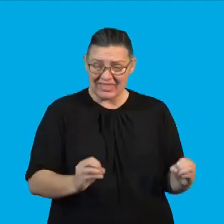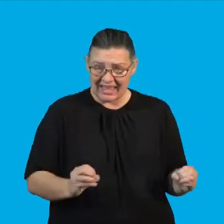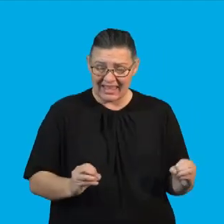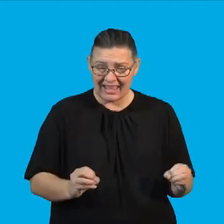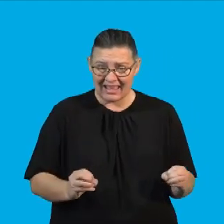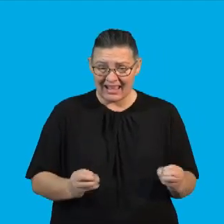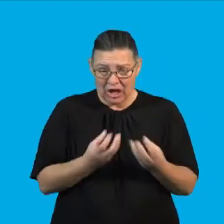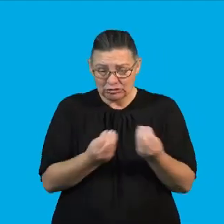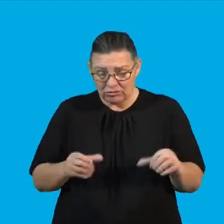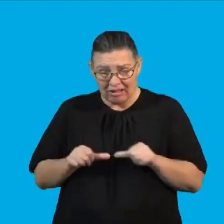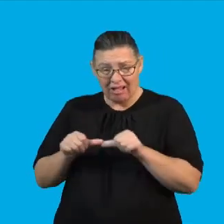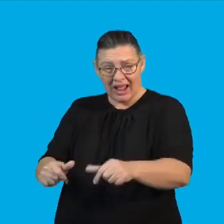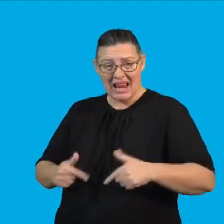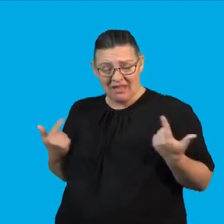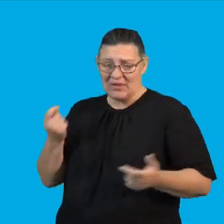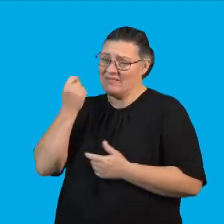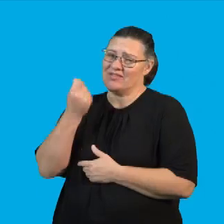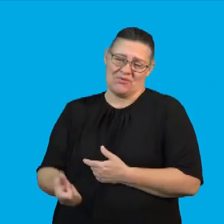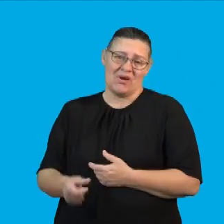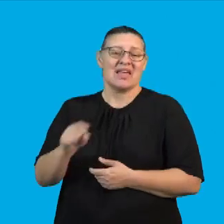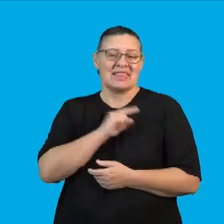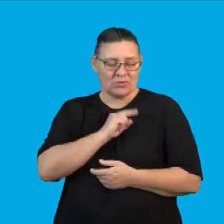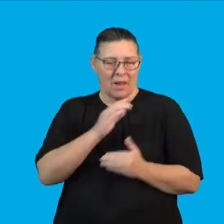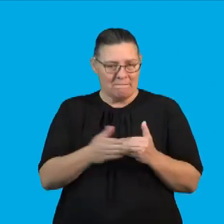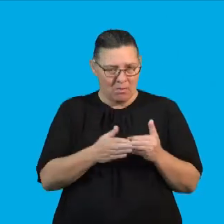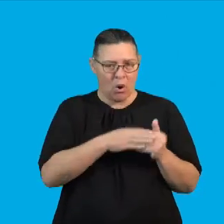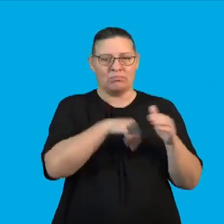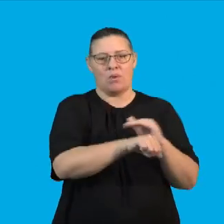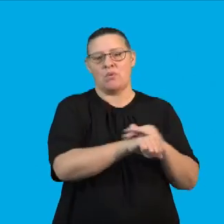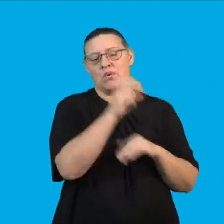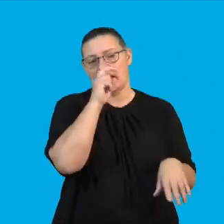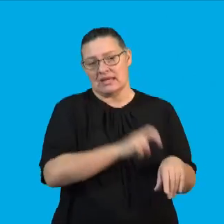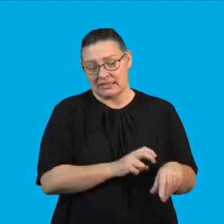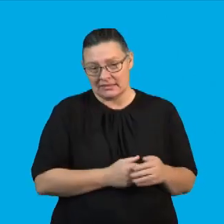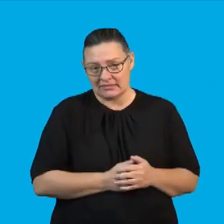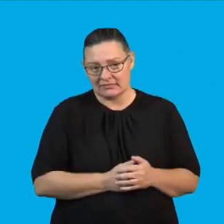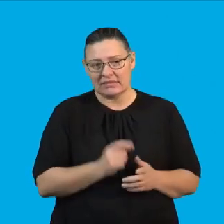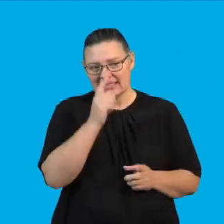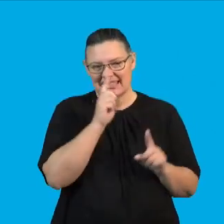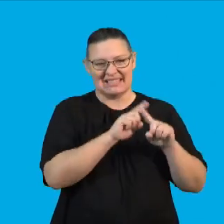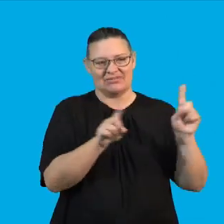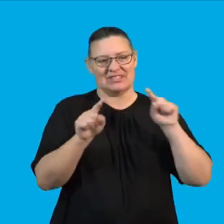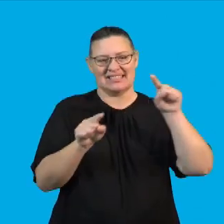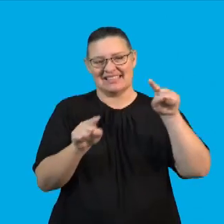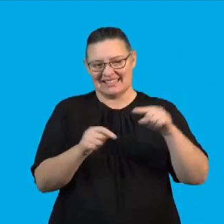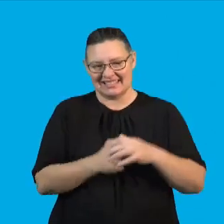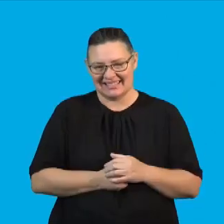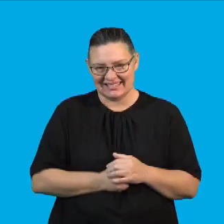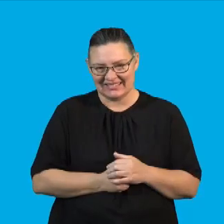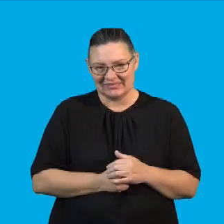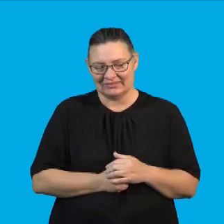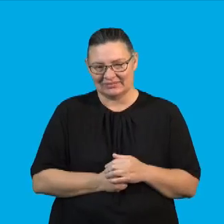If there is no parental care, fewer offspring survive, so more young need to be produced. I think you can